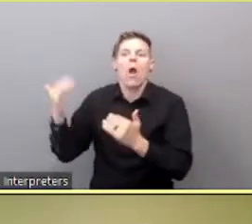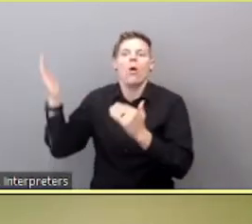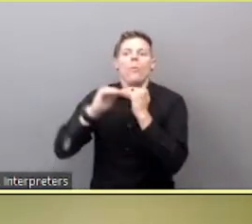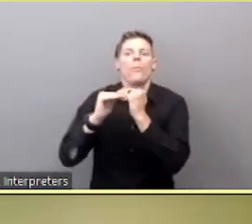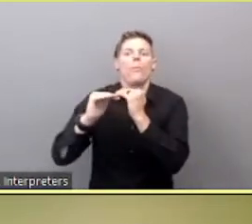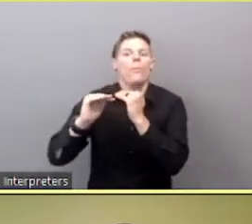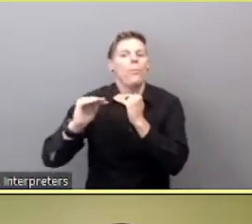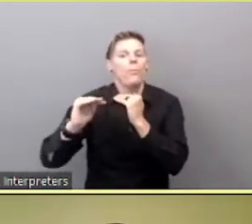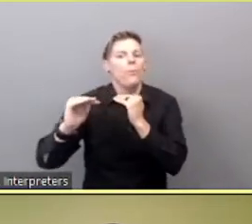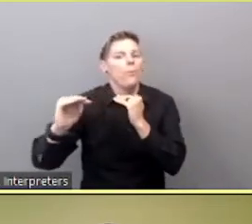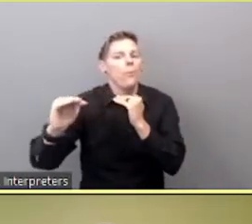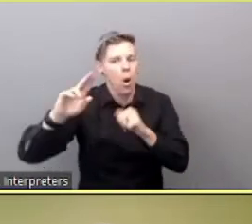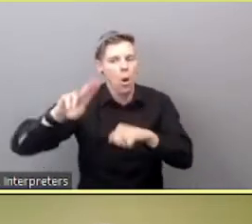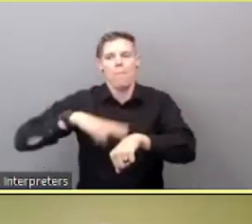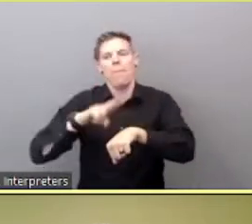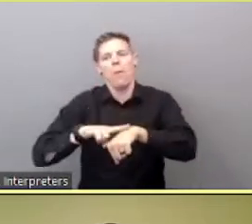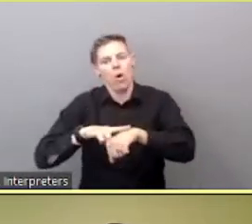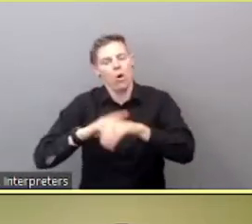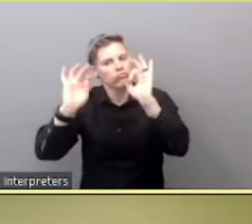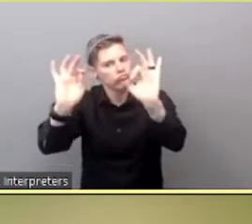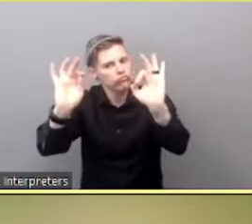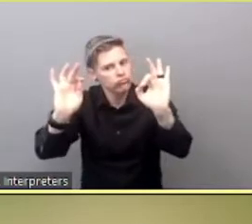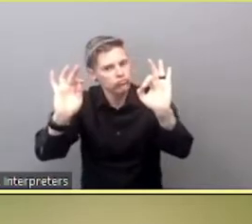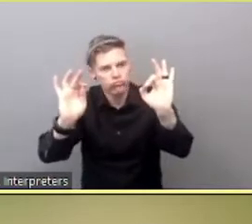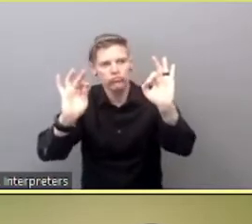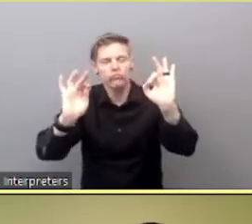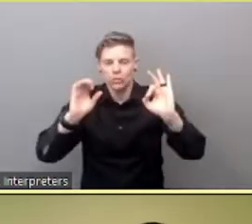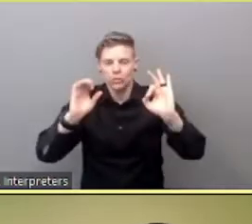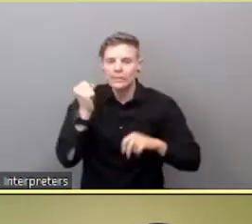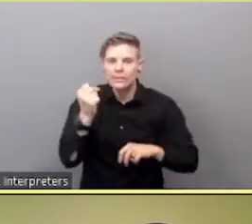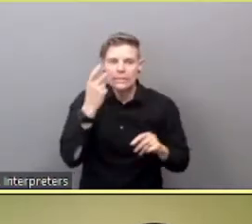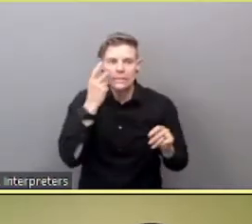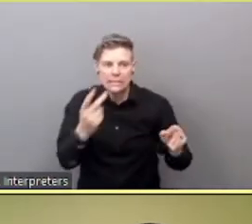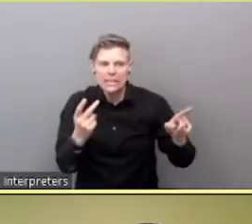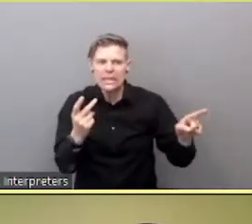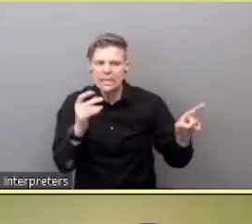beginning in July that the health reached early